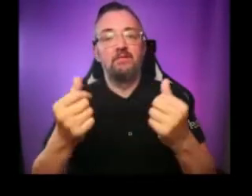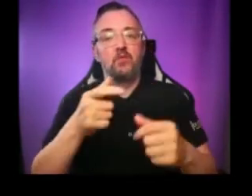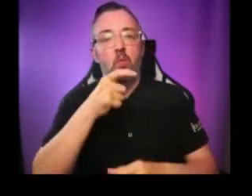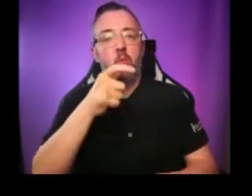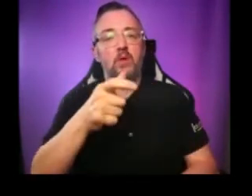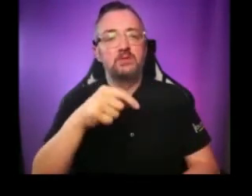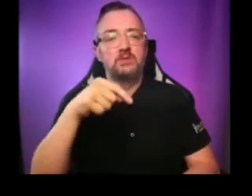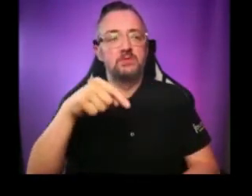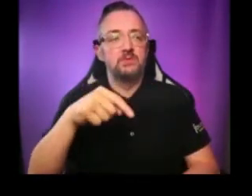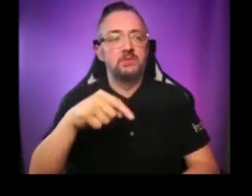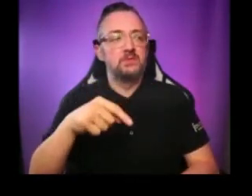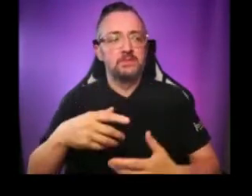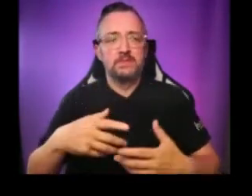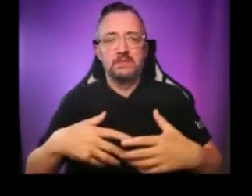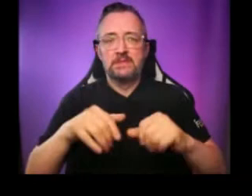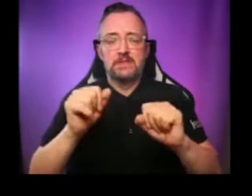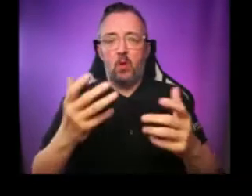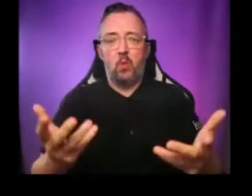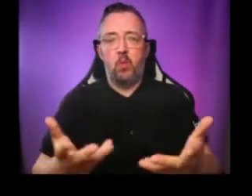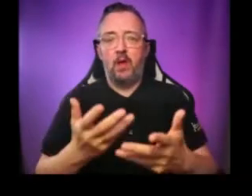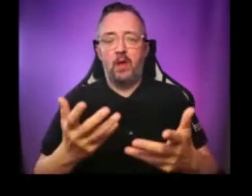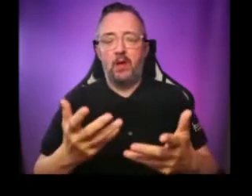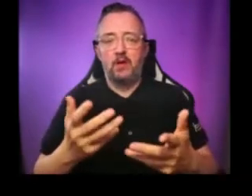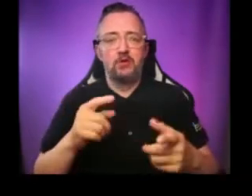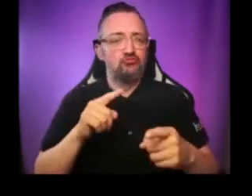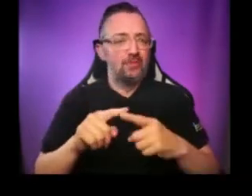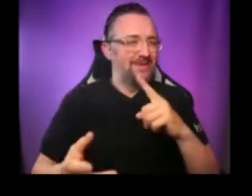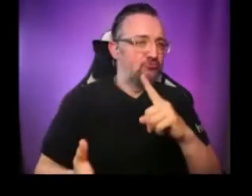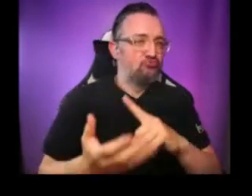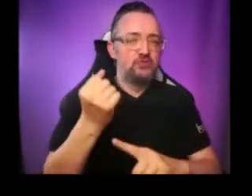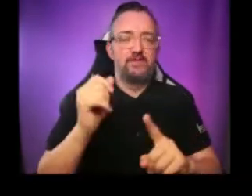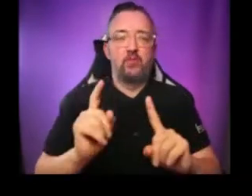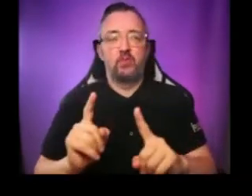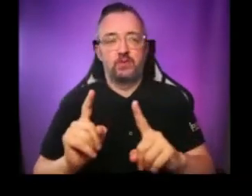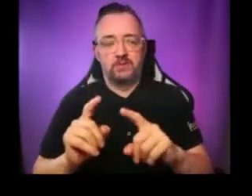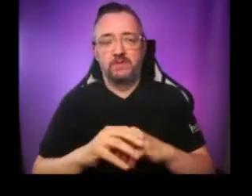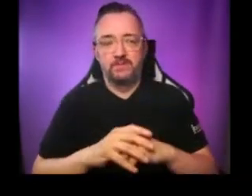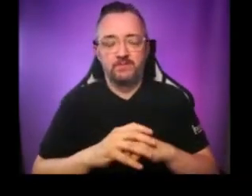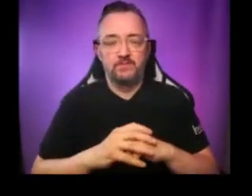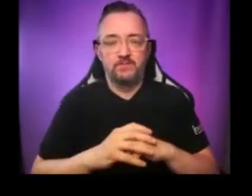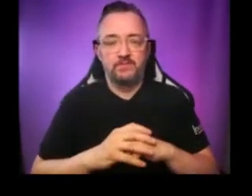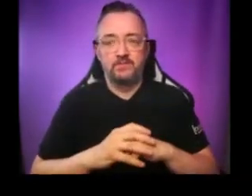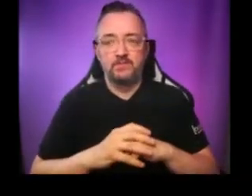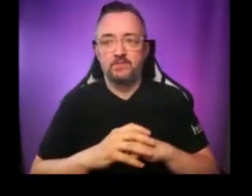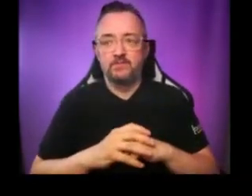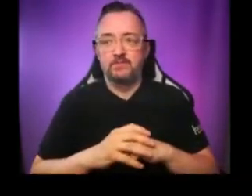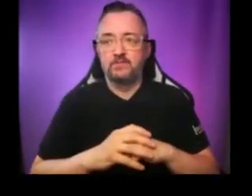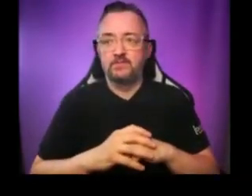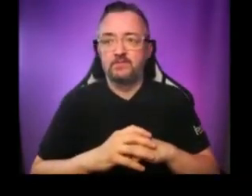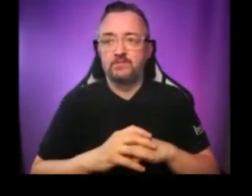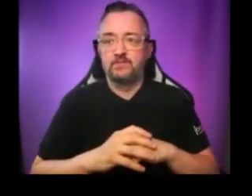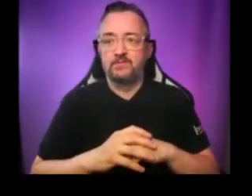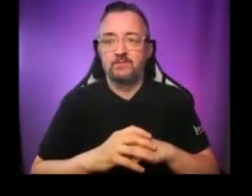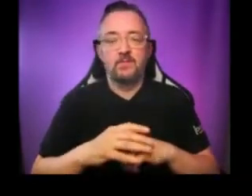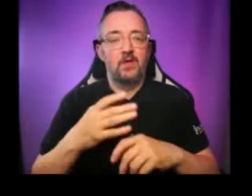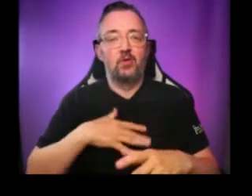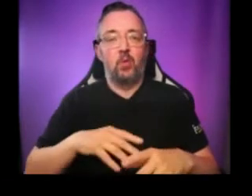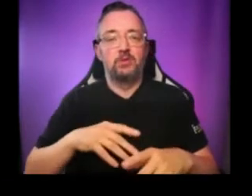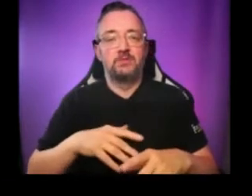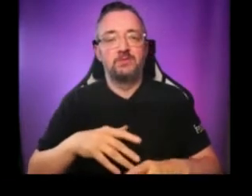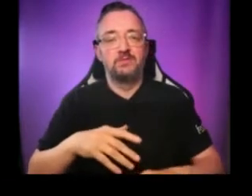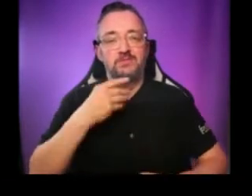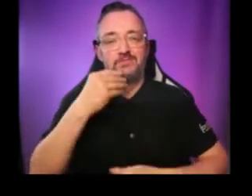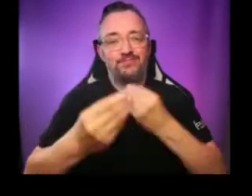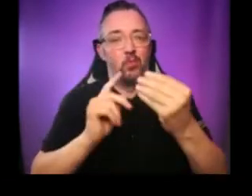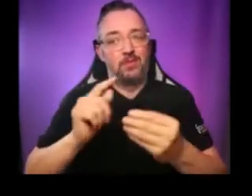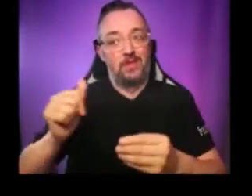this has all started and what it is we're trying to achieve without taking the thunder away from my colleague's presentation. But